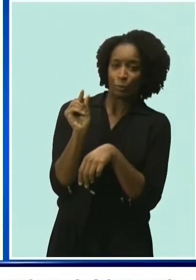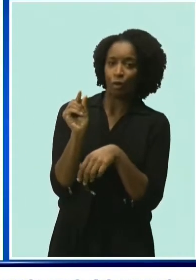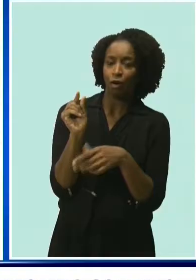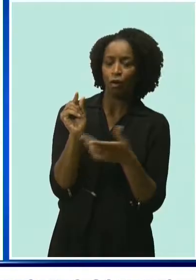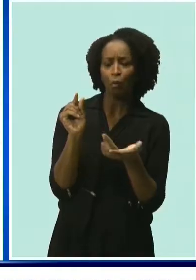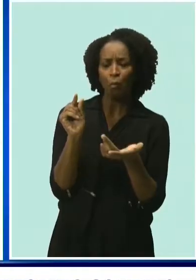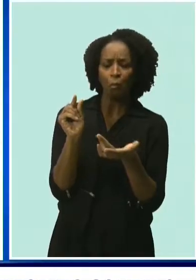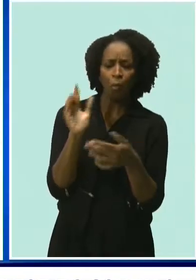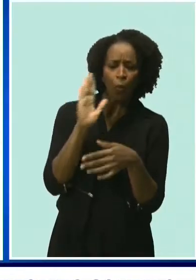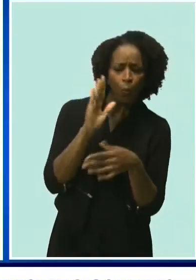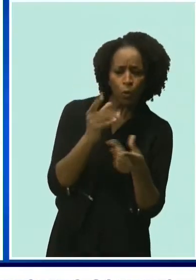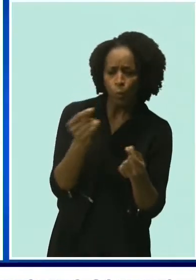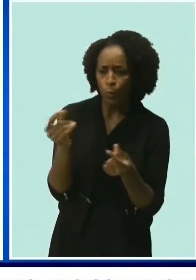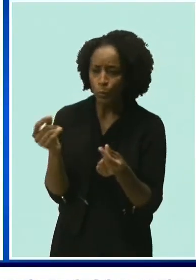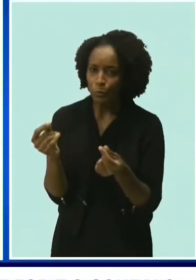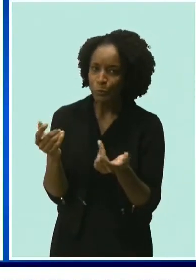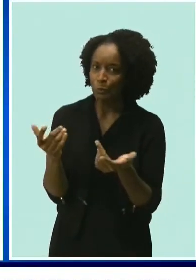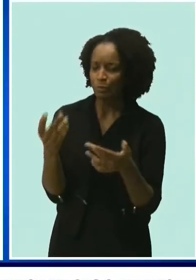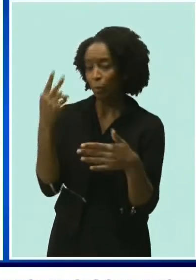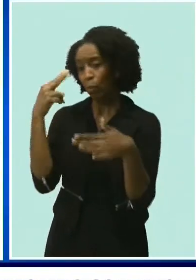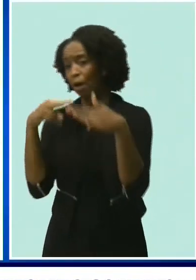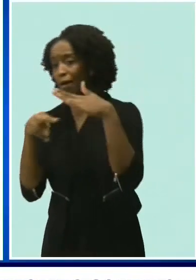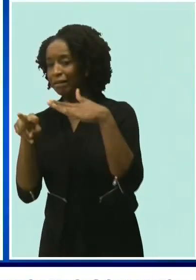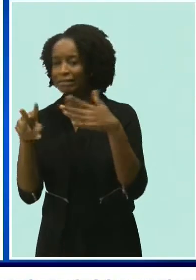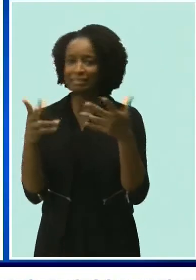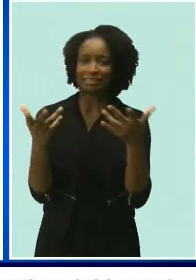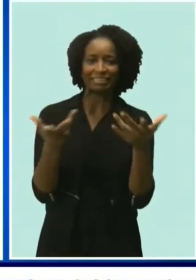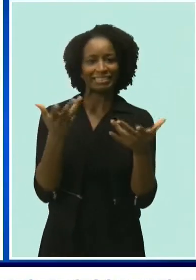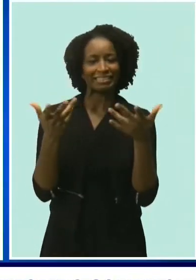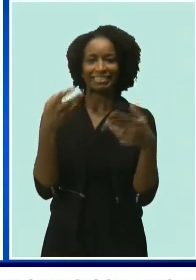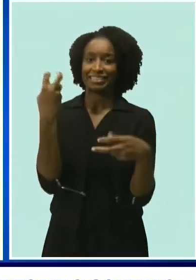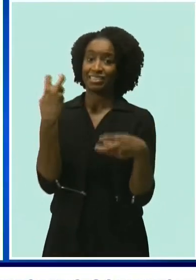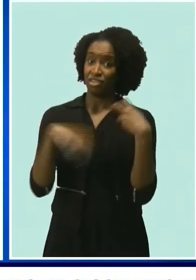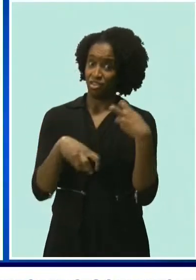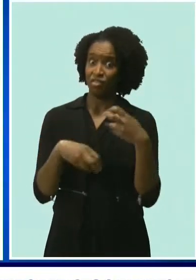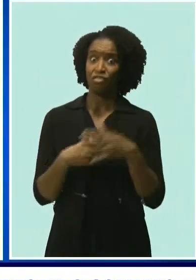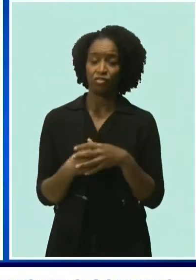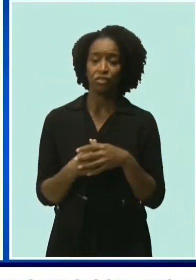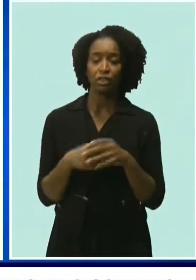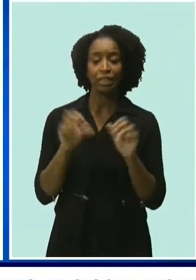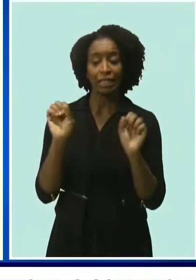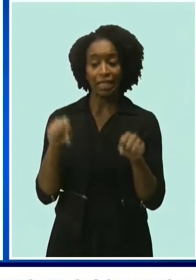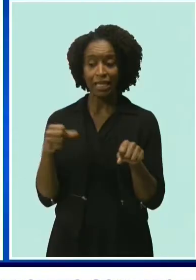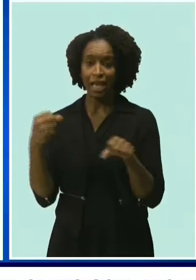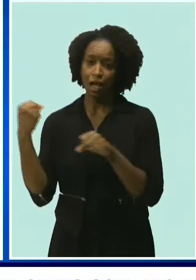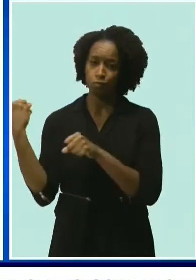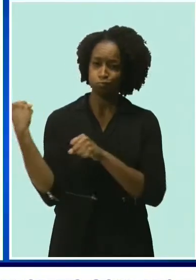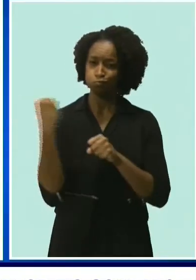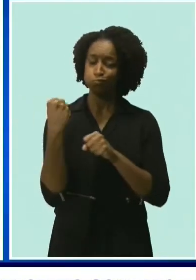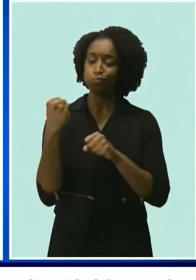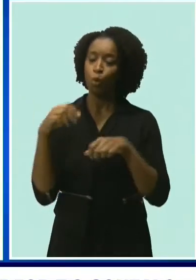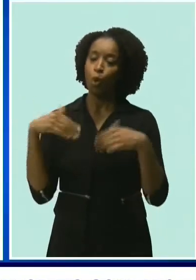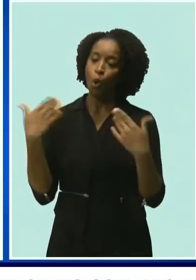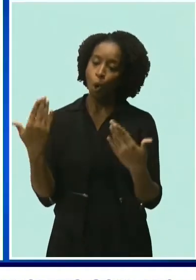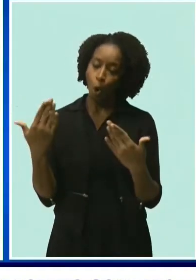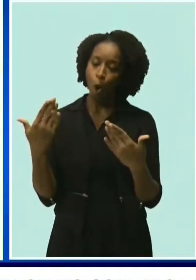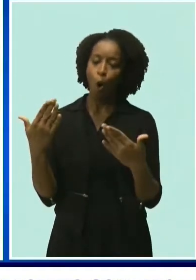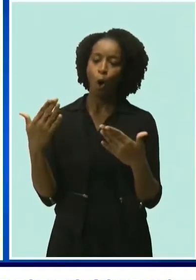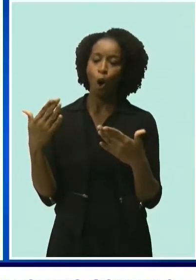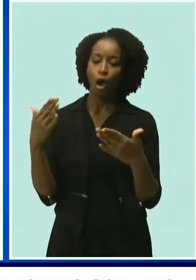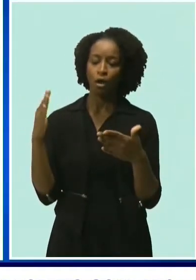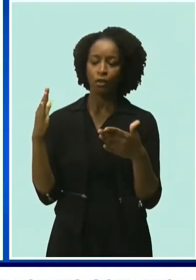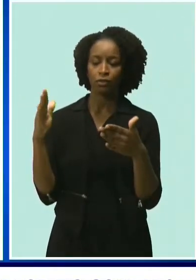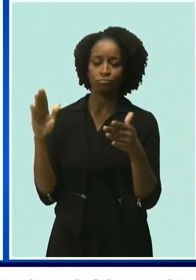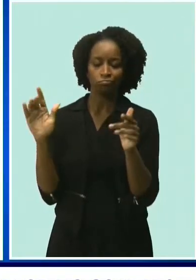The system is highly capable of variation, either in intensity or decrease in intensity. So